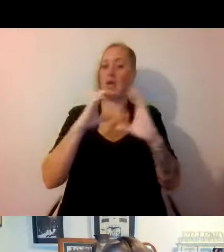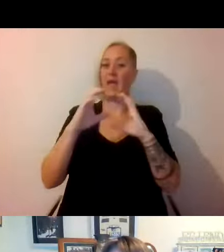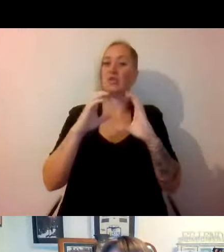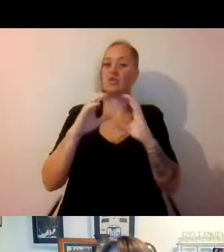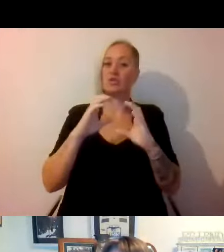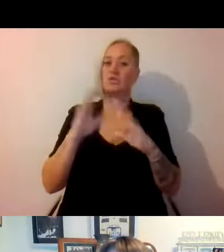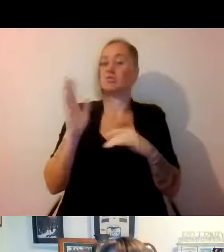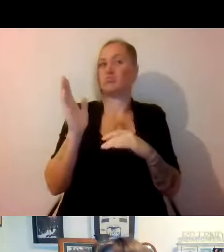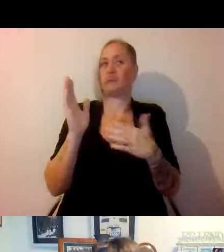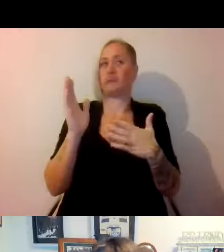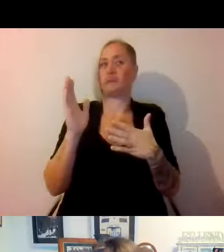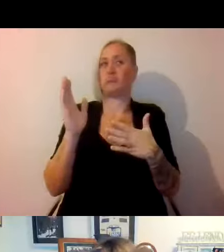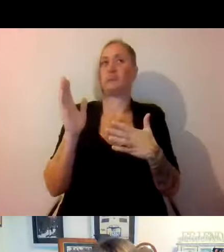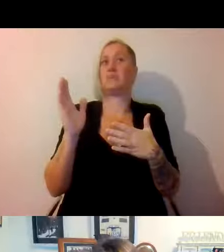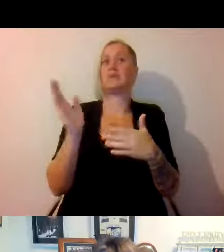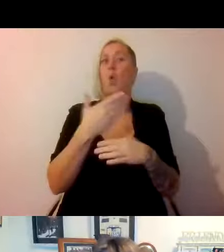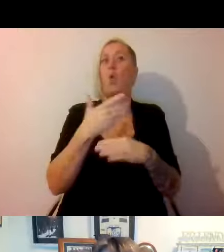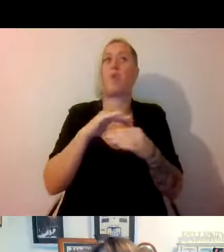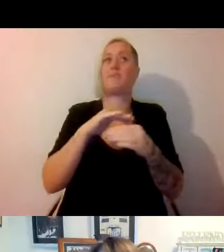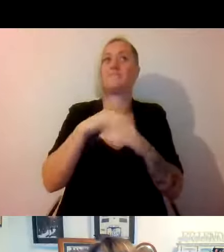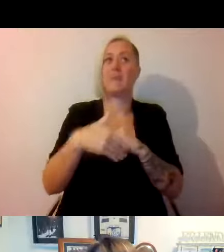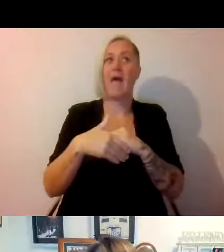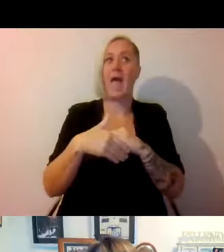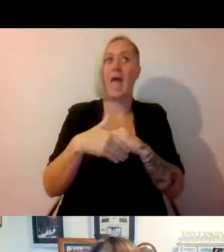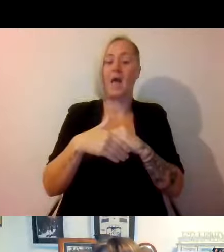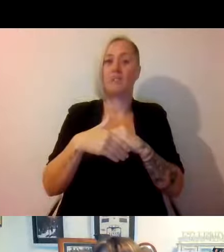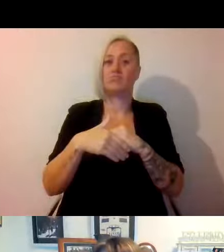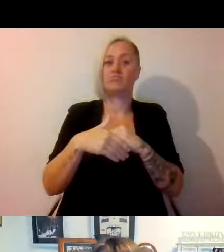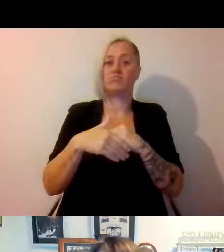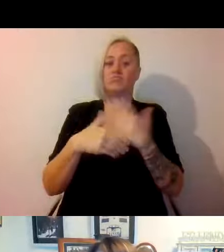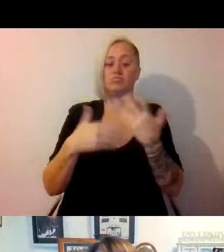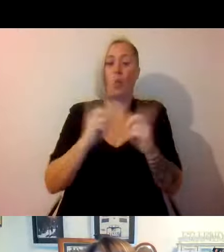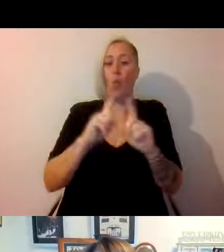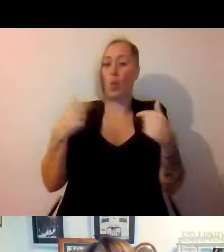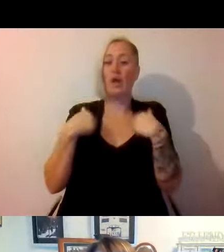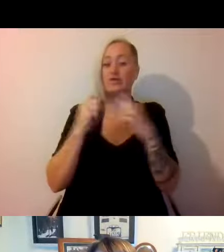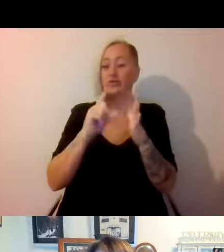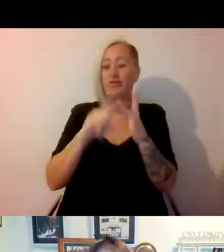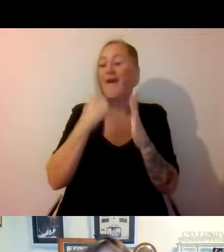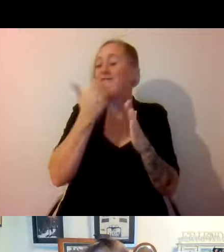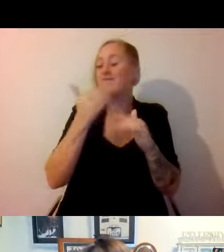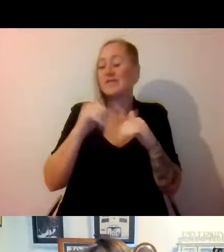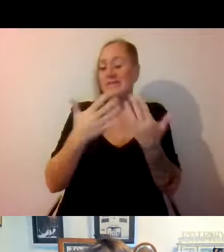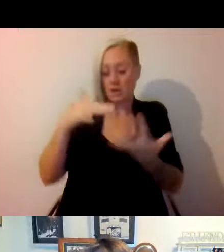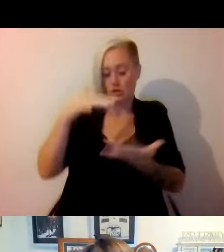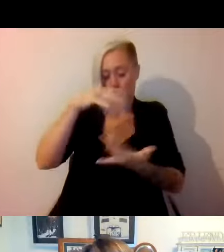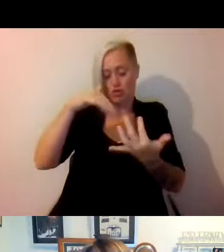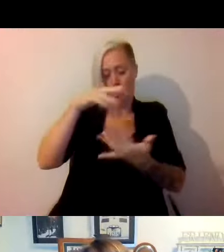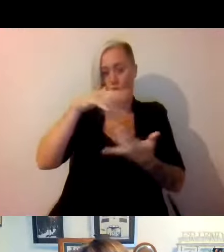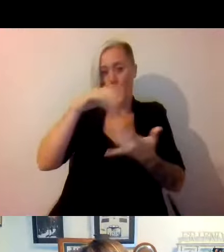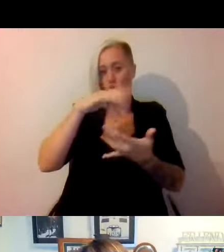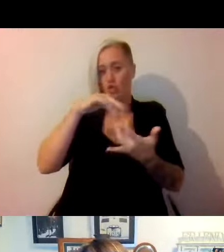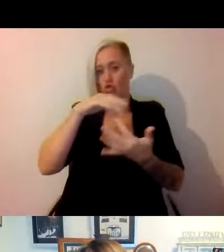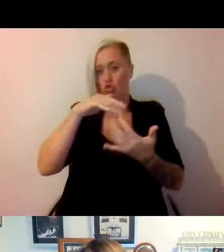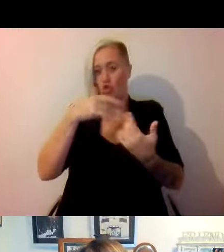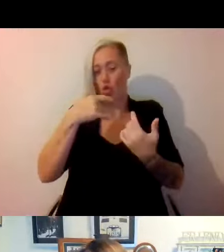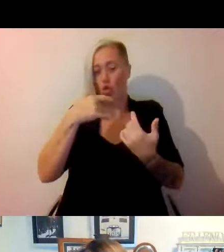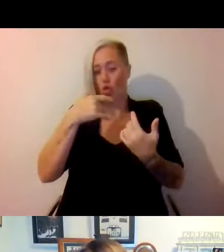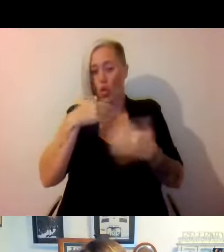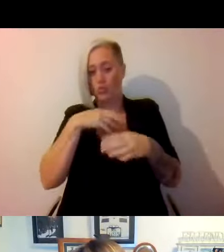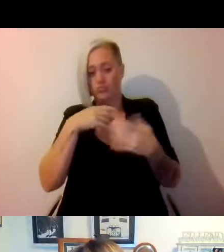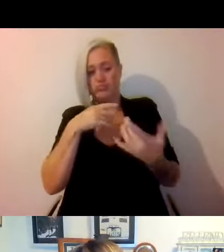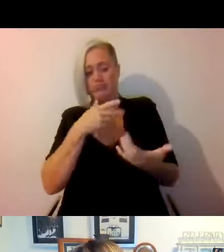about, really, the bulk of what we do every day is just social interaction. It doesn't contain any major